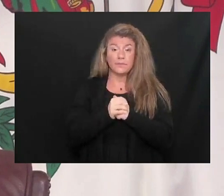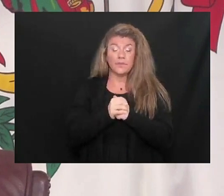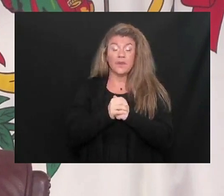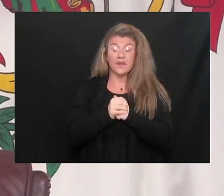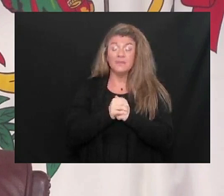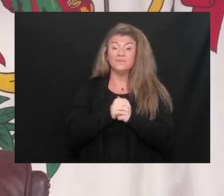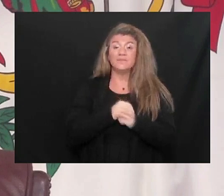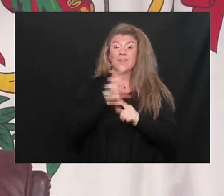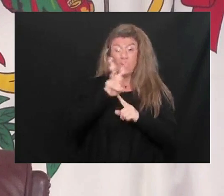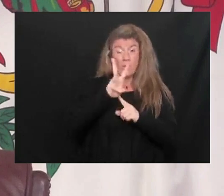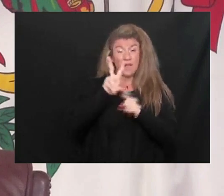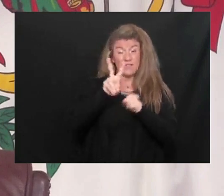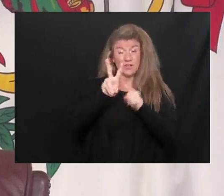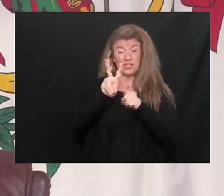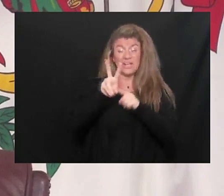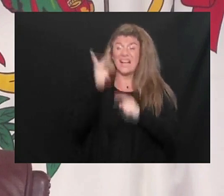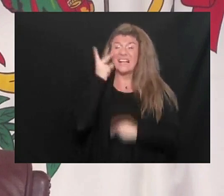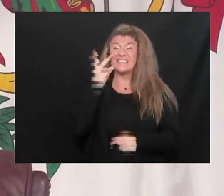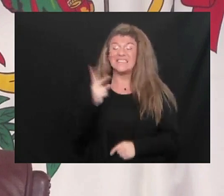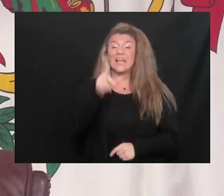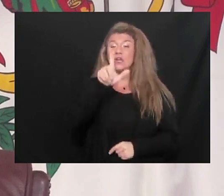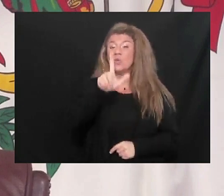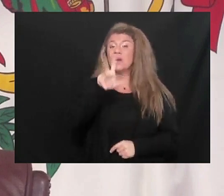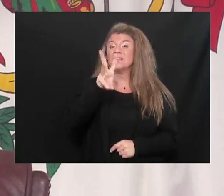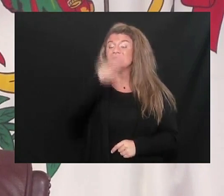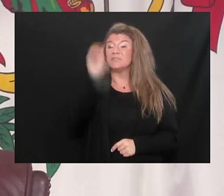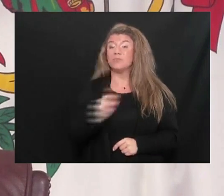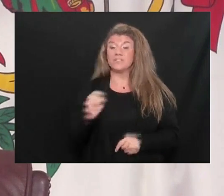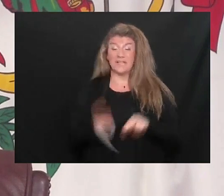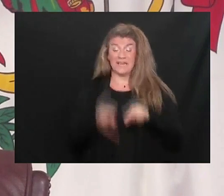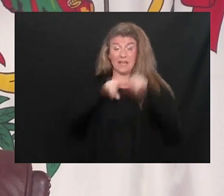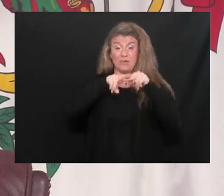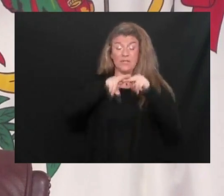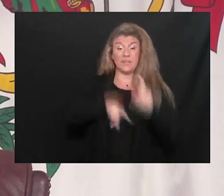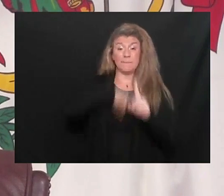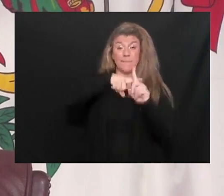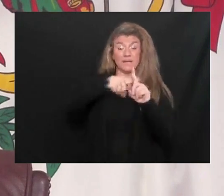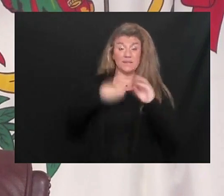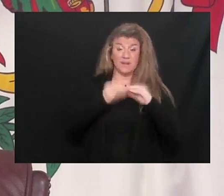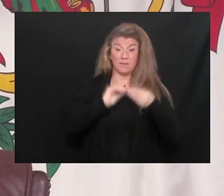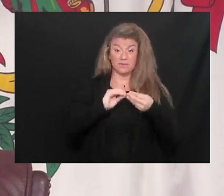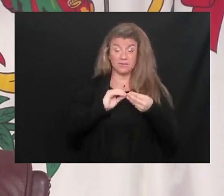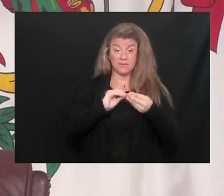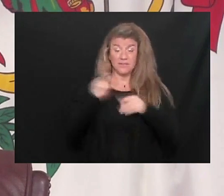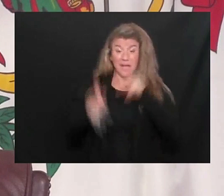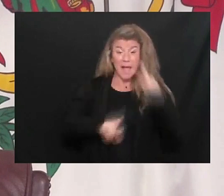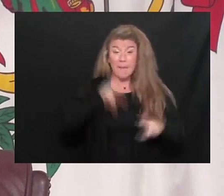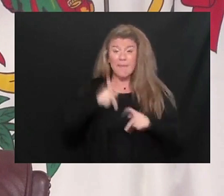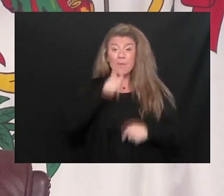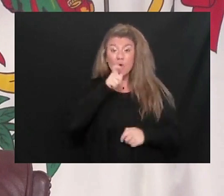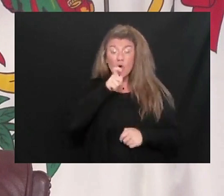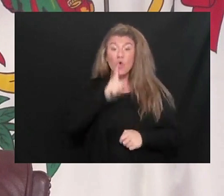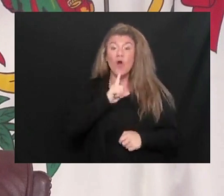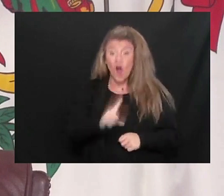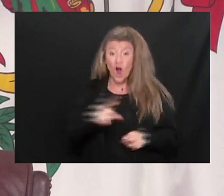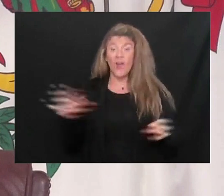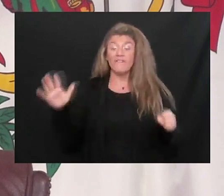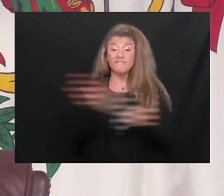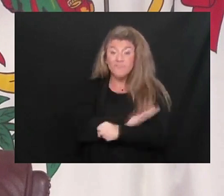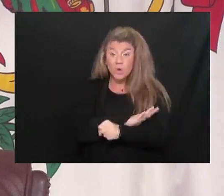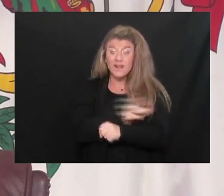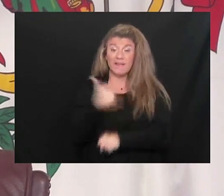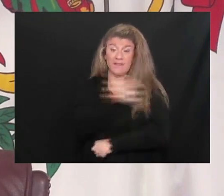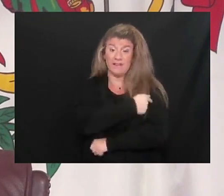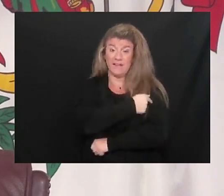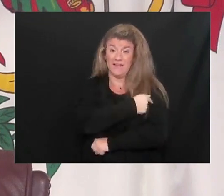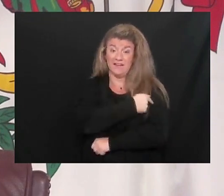West Virginia is seeing a 26% increase in positive cases of people that are fully vaccinated over the last